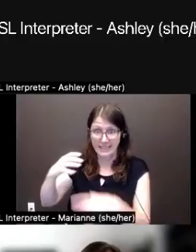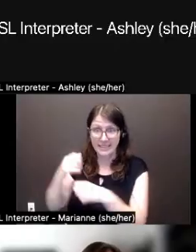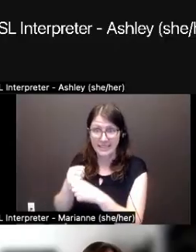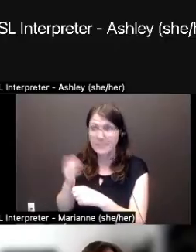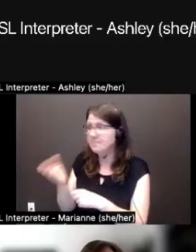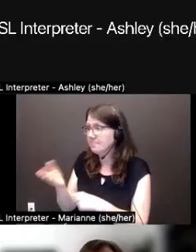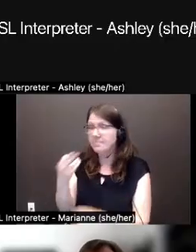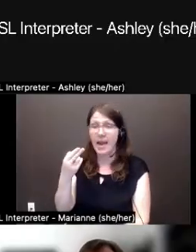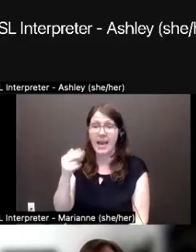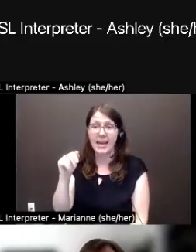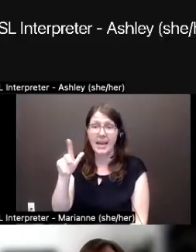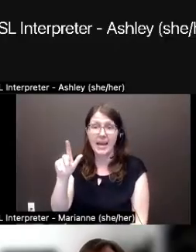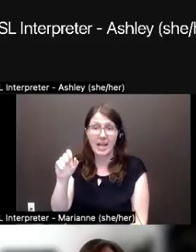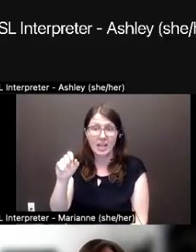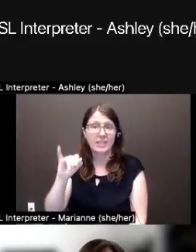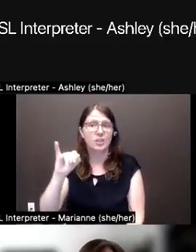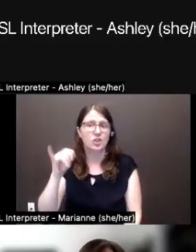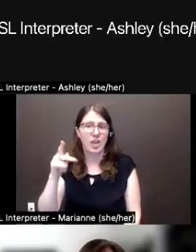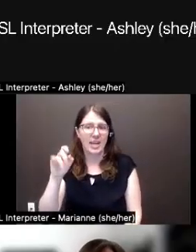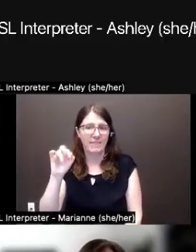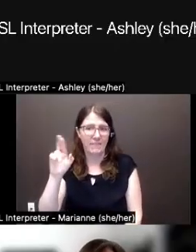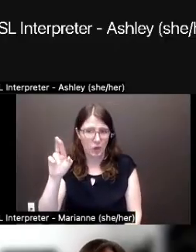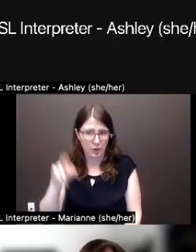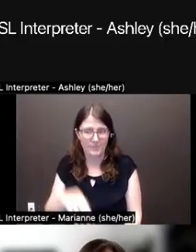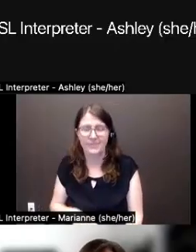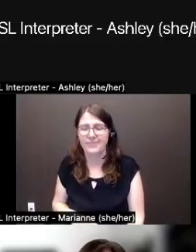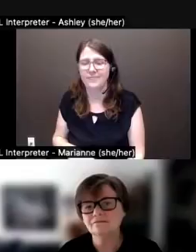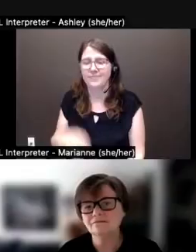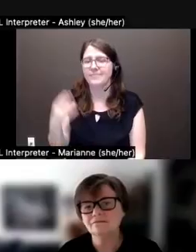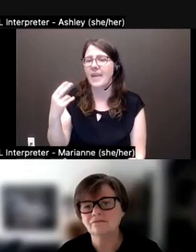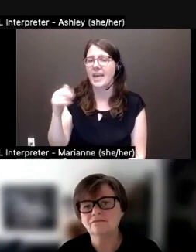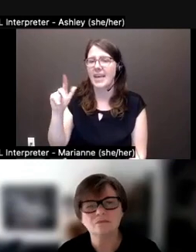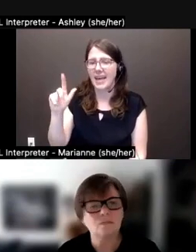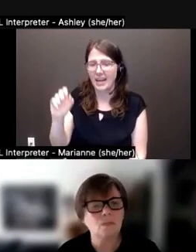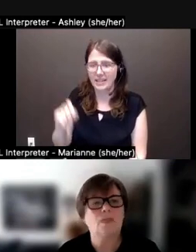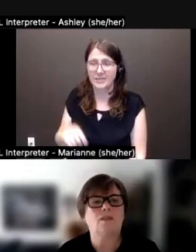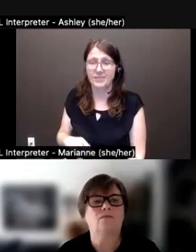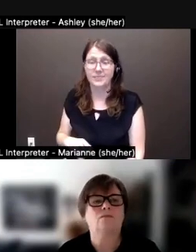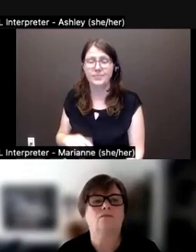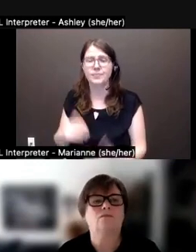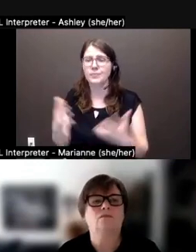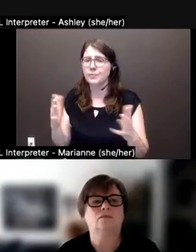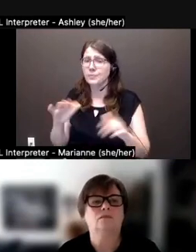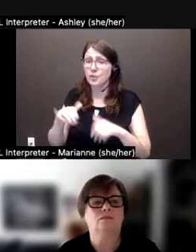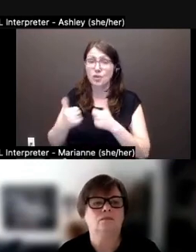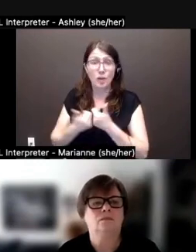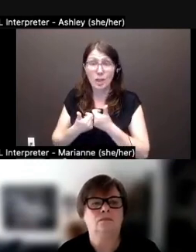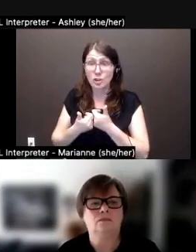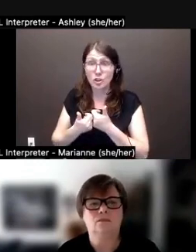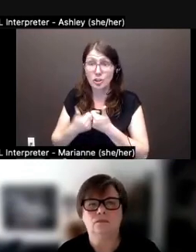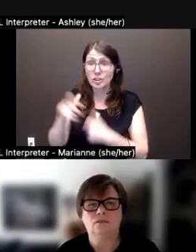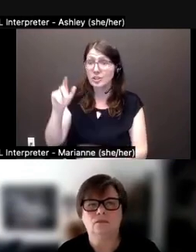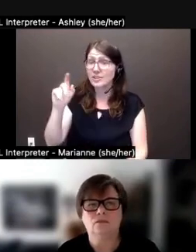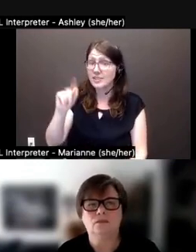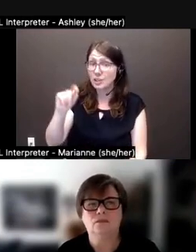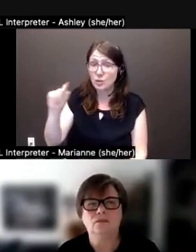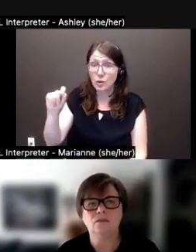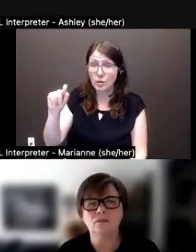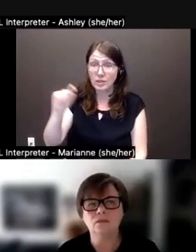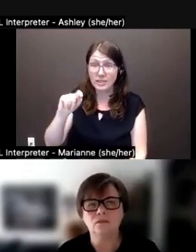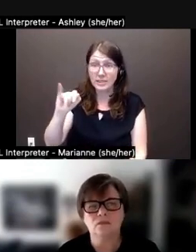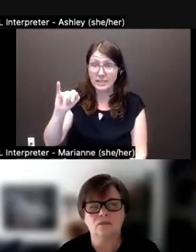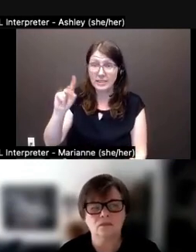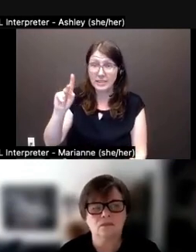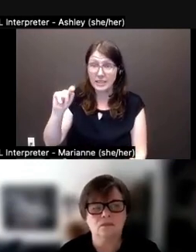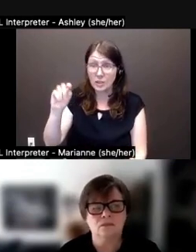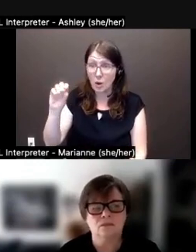take it away. Perfect. So some of our challenges that we had with TikTok were that I don't think anyone